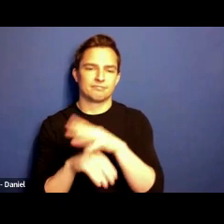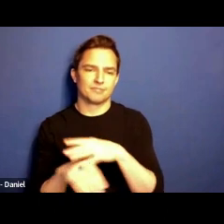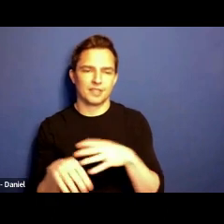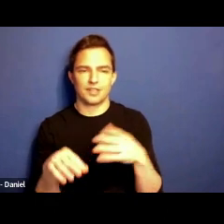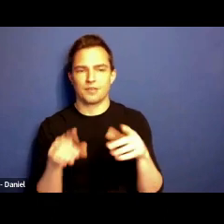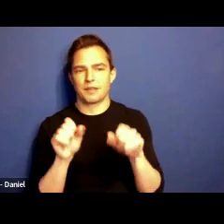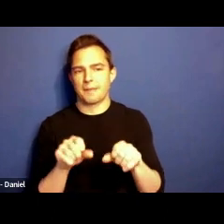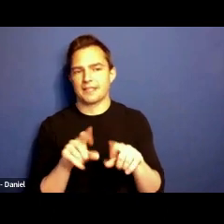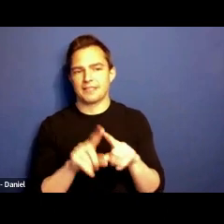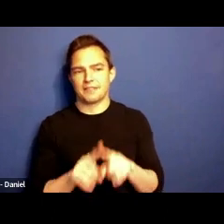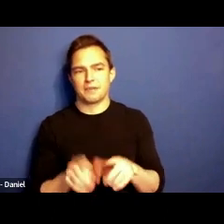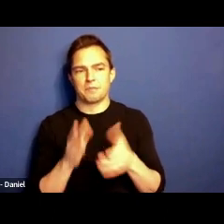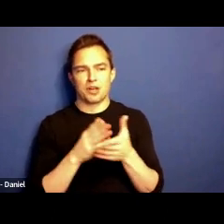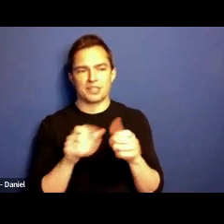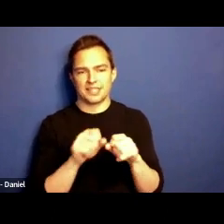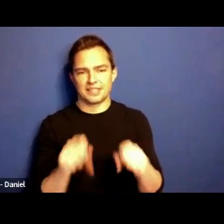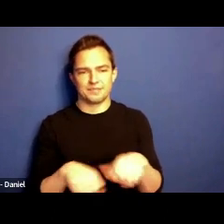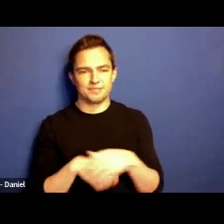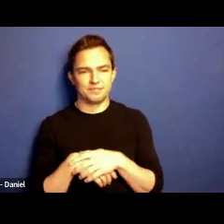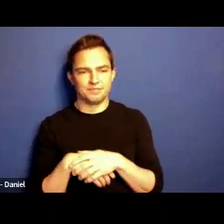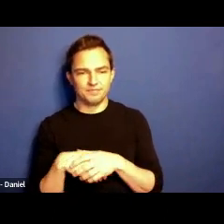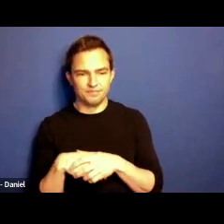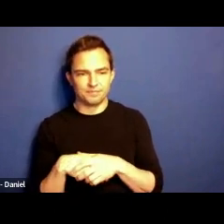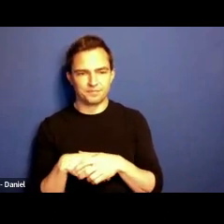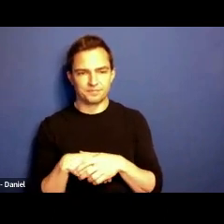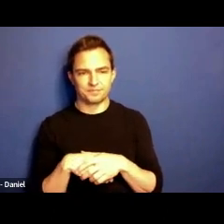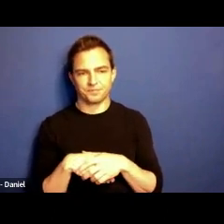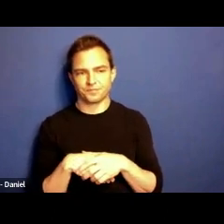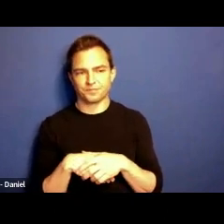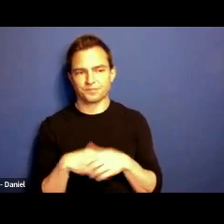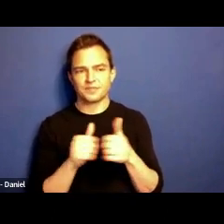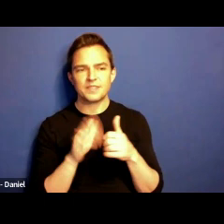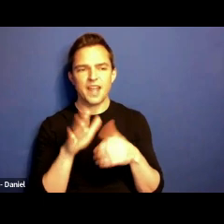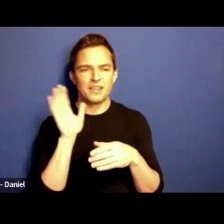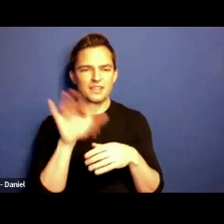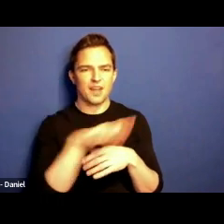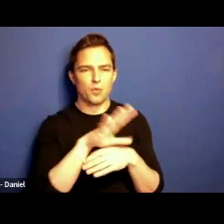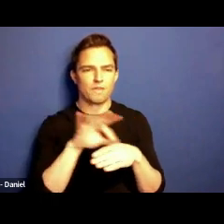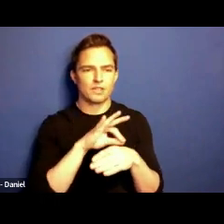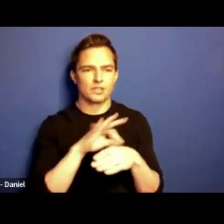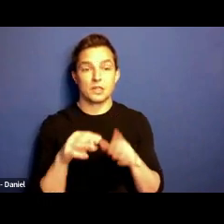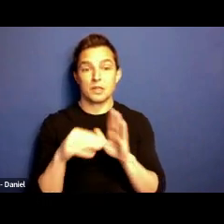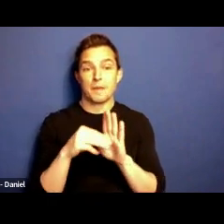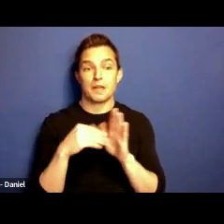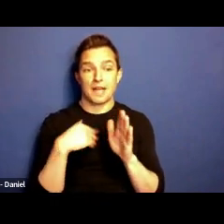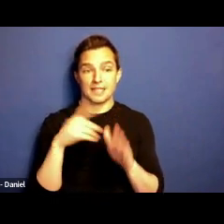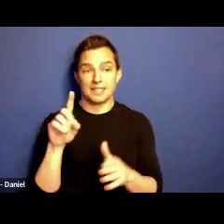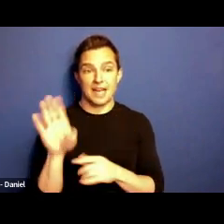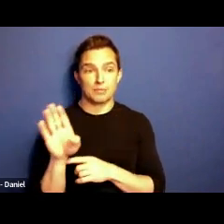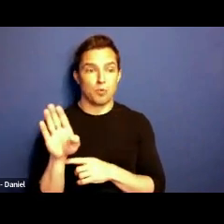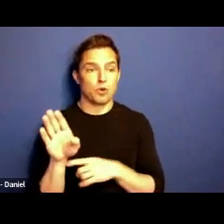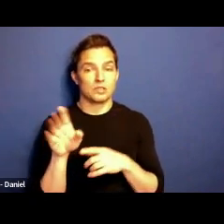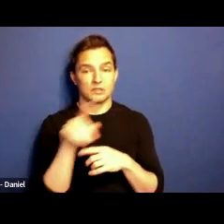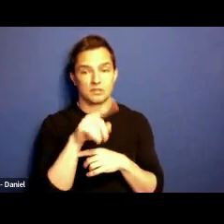in different parts of the system and how it's going to function. So the model has dashboards, and here's a snapshot of what